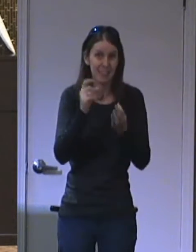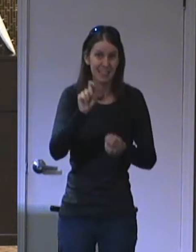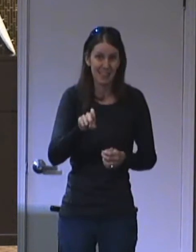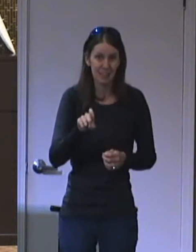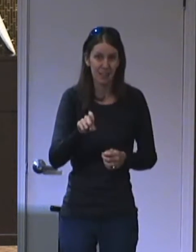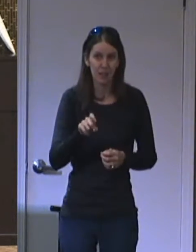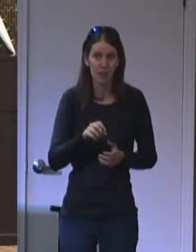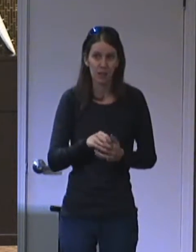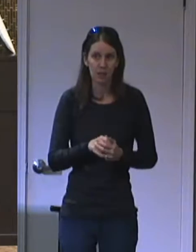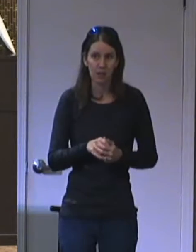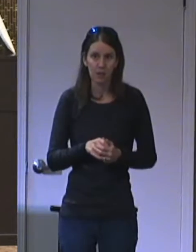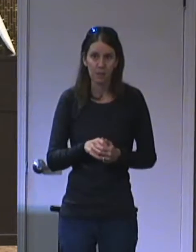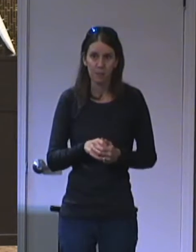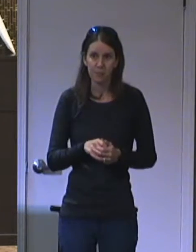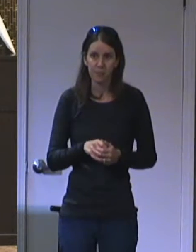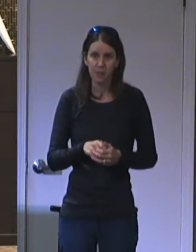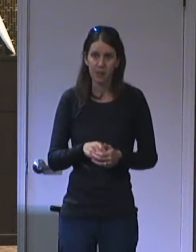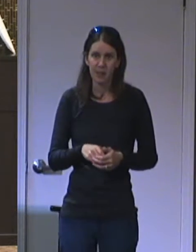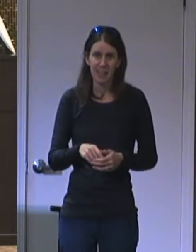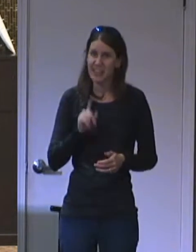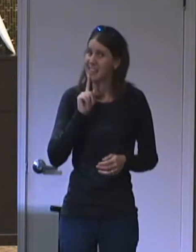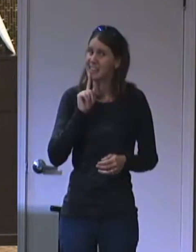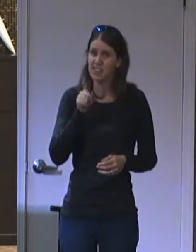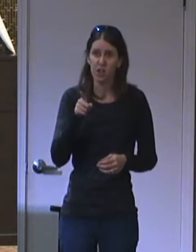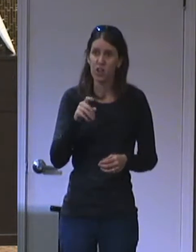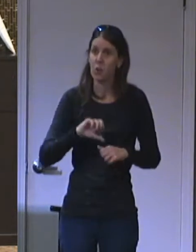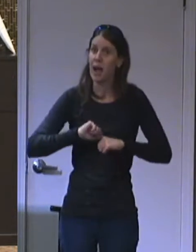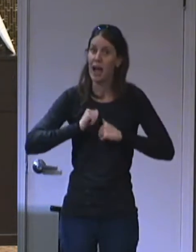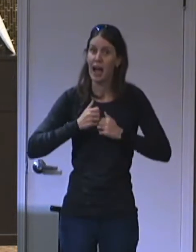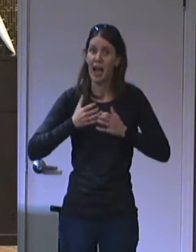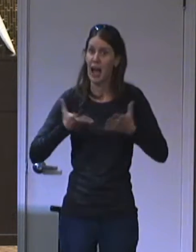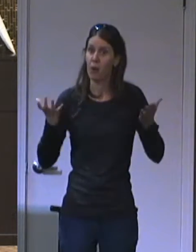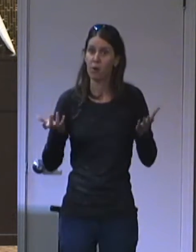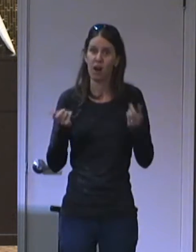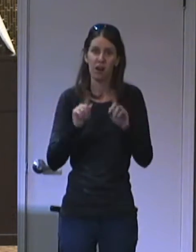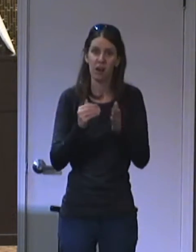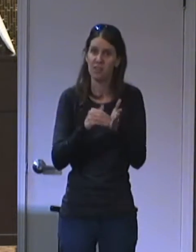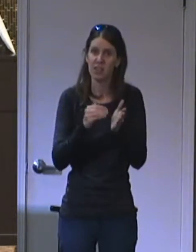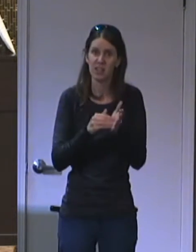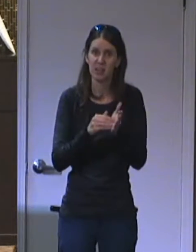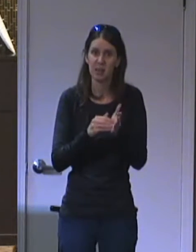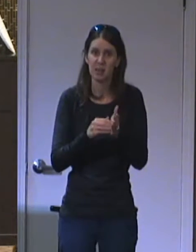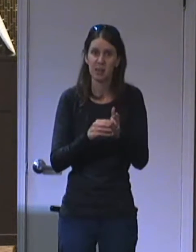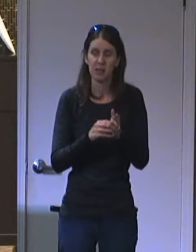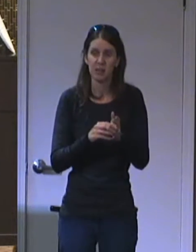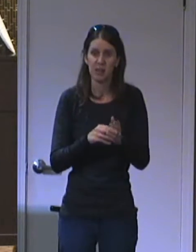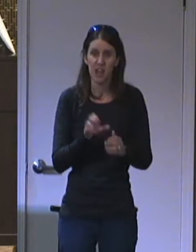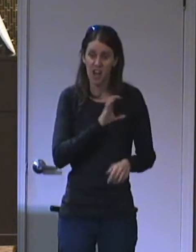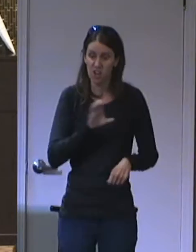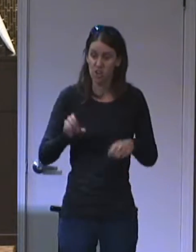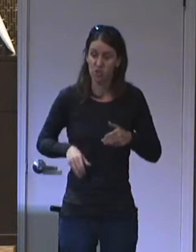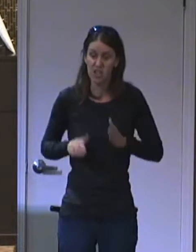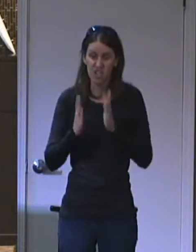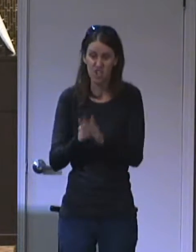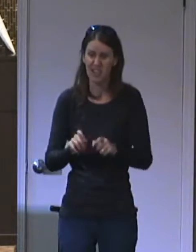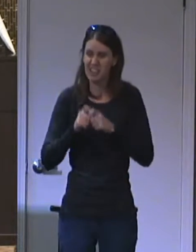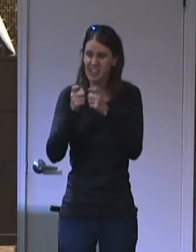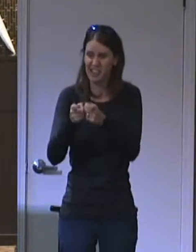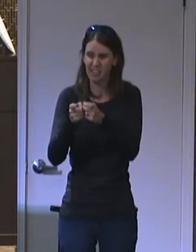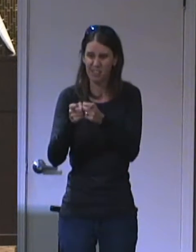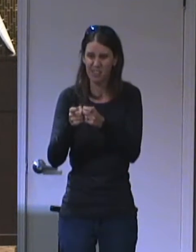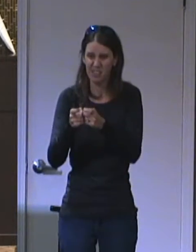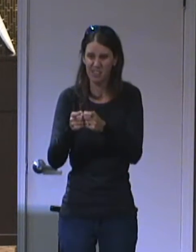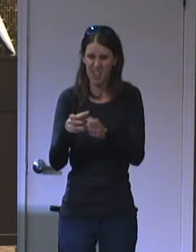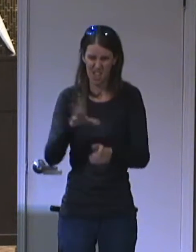I can't tell you how many times things have happened and we get junk. I don't believe a Christian is ever supposed to give something they wouldn't